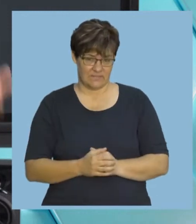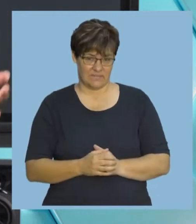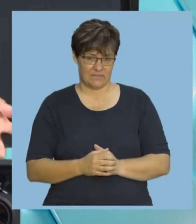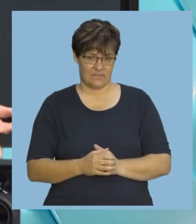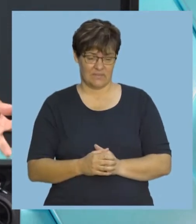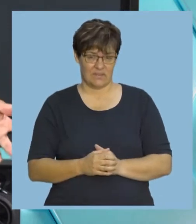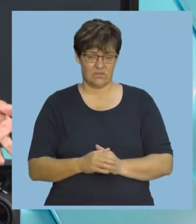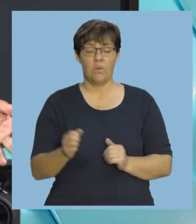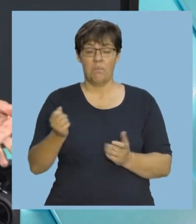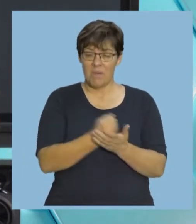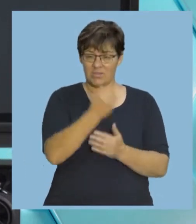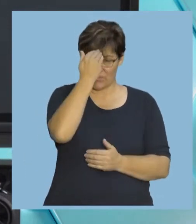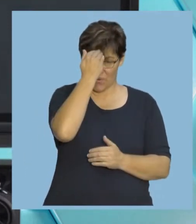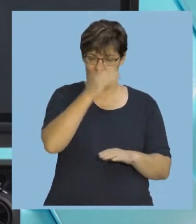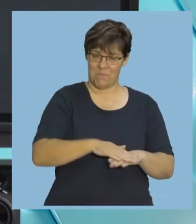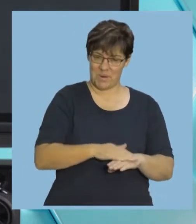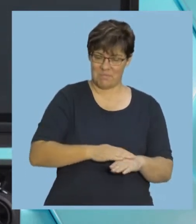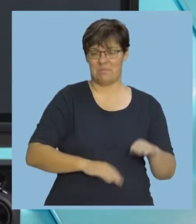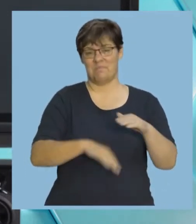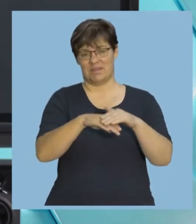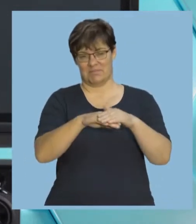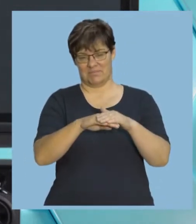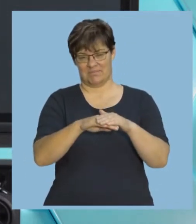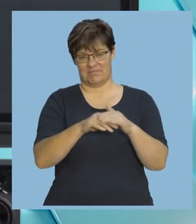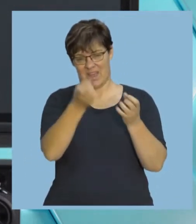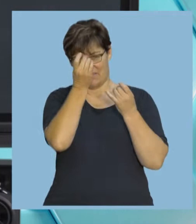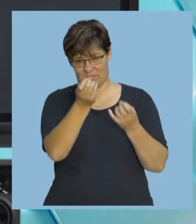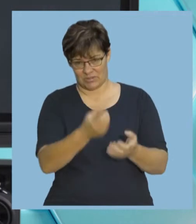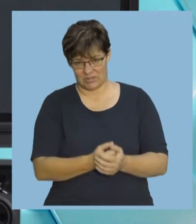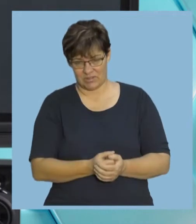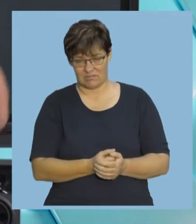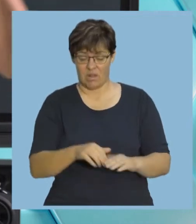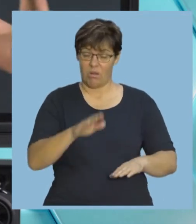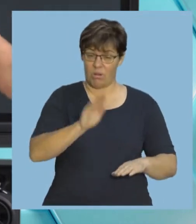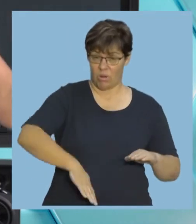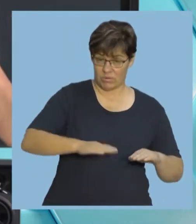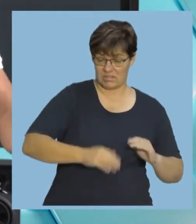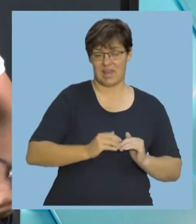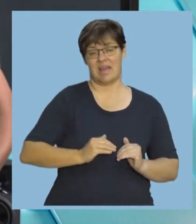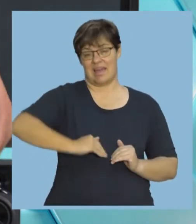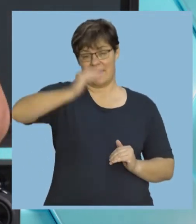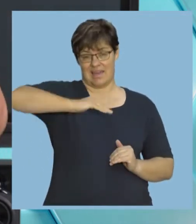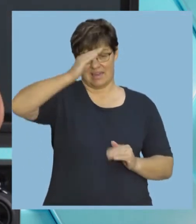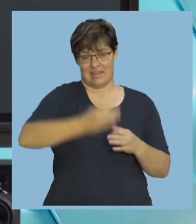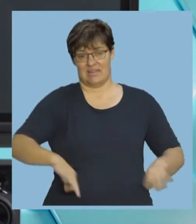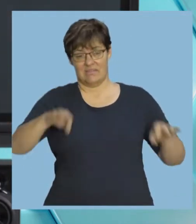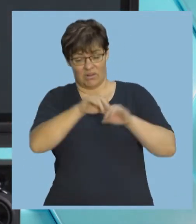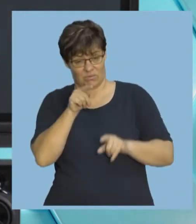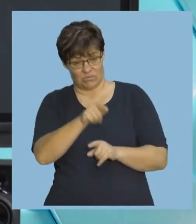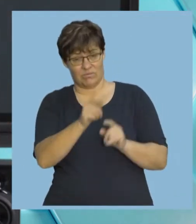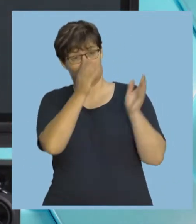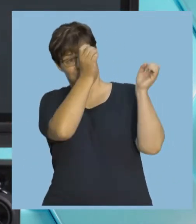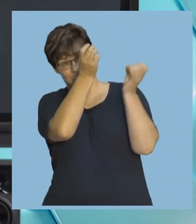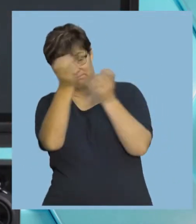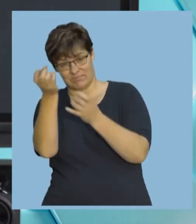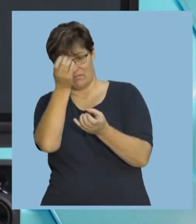it's important to know the minimum and the maximum value of the data, which is the lowest and the highest value of this